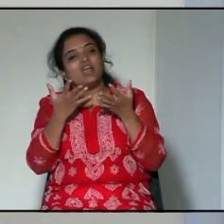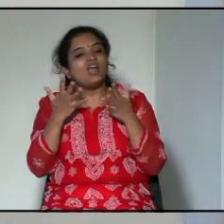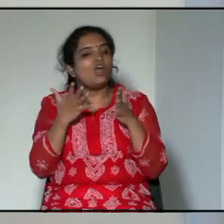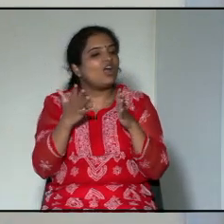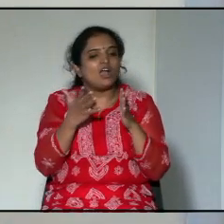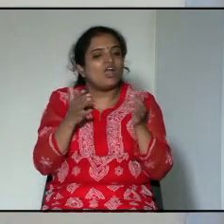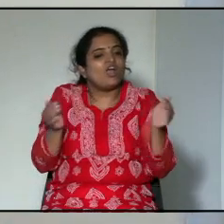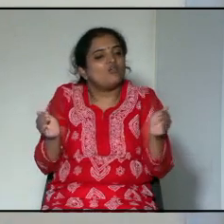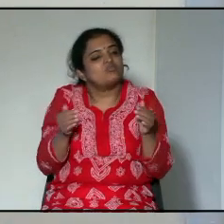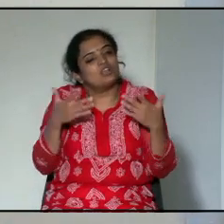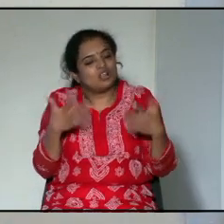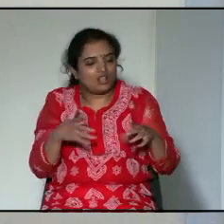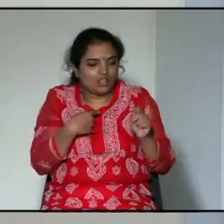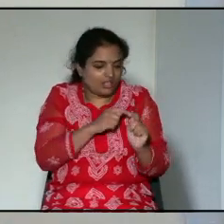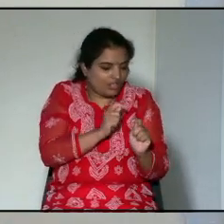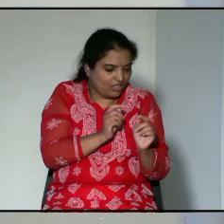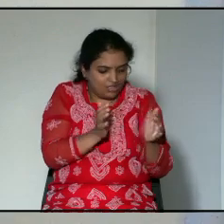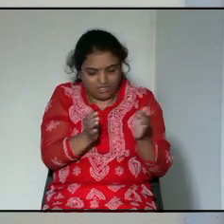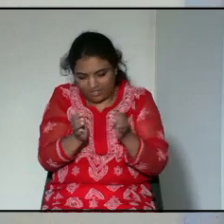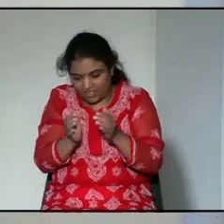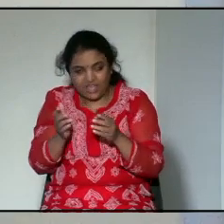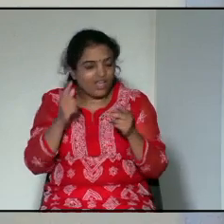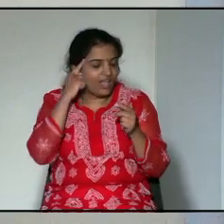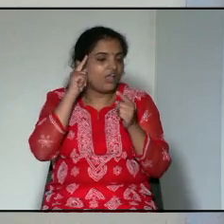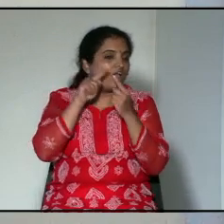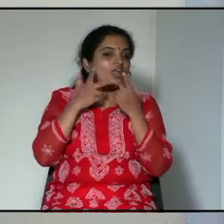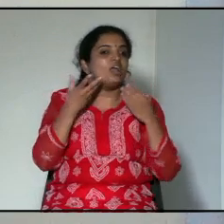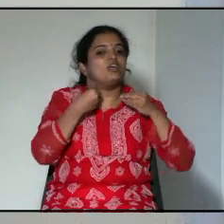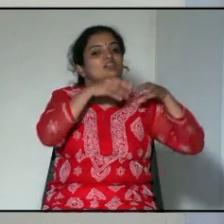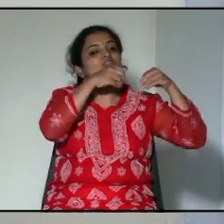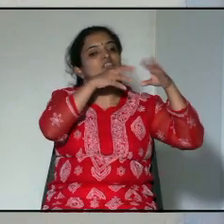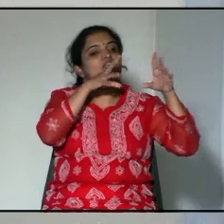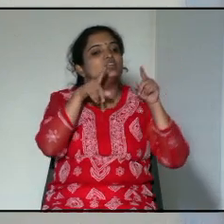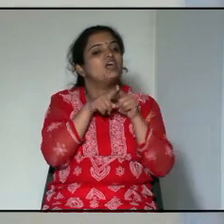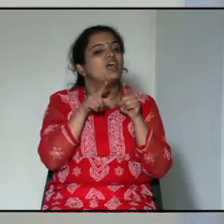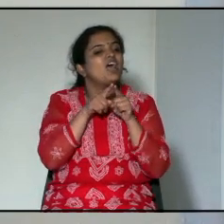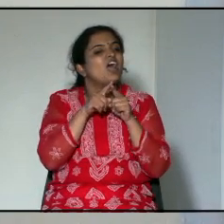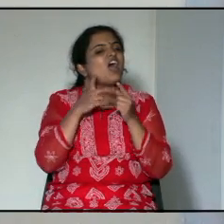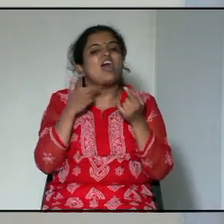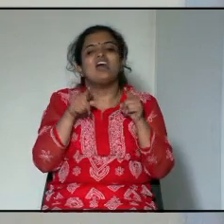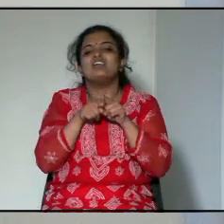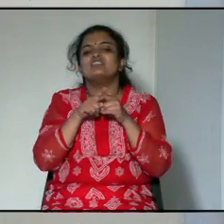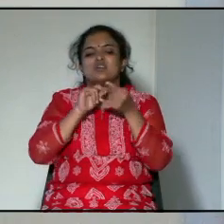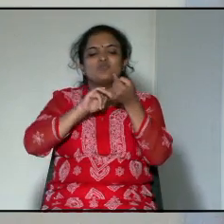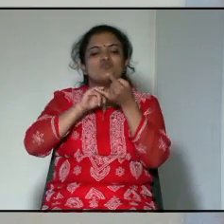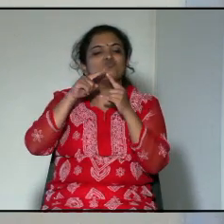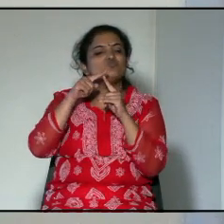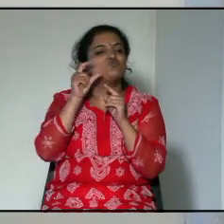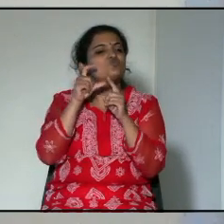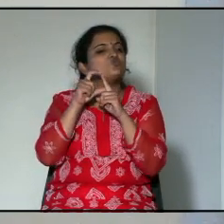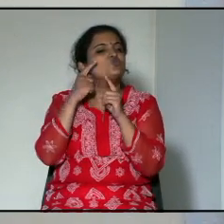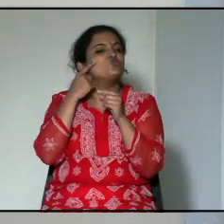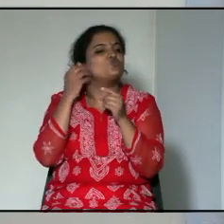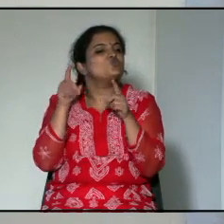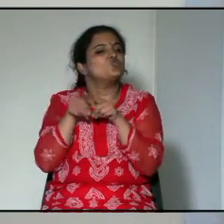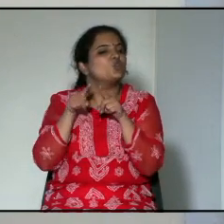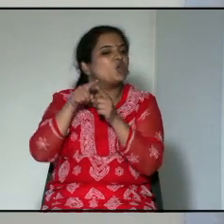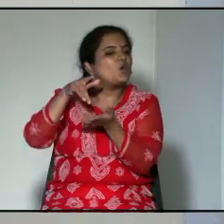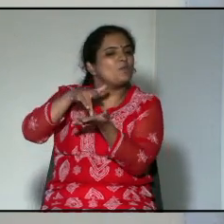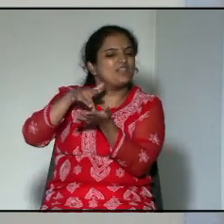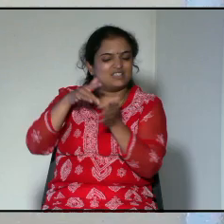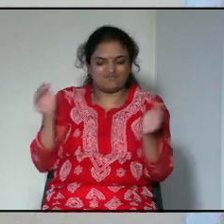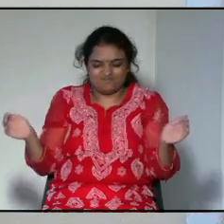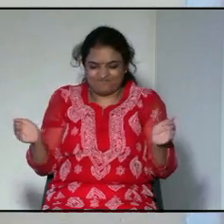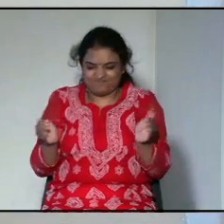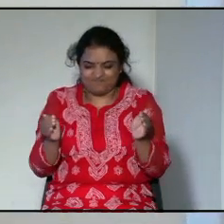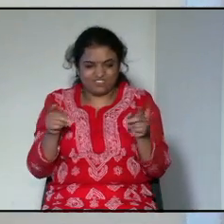casting. Her small home and studio at Bhawanipur would be filled with her molds and finished metal works.